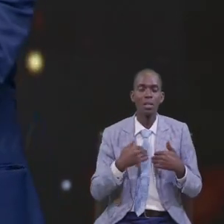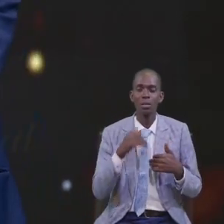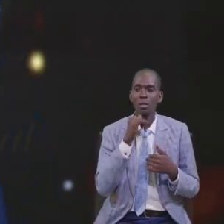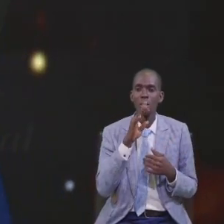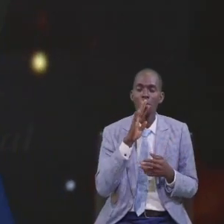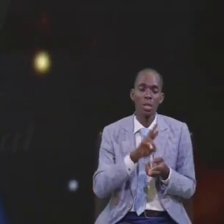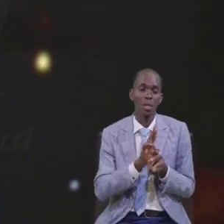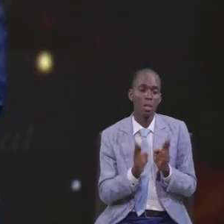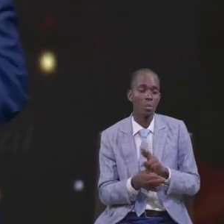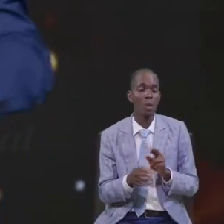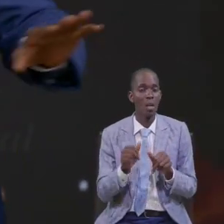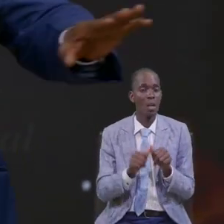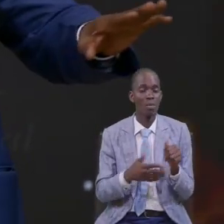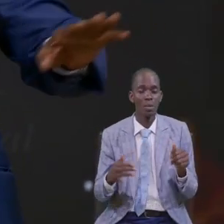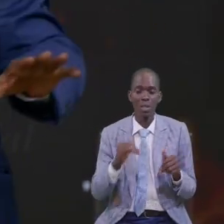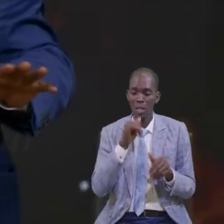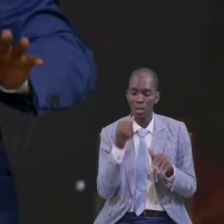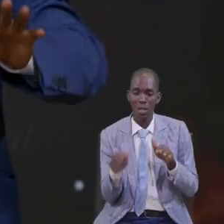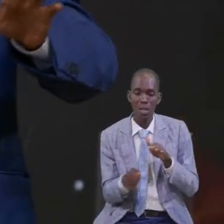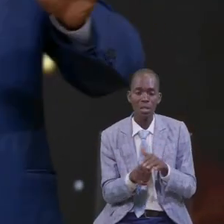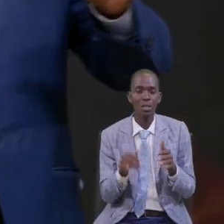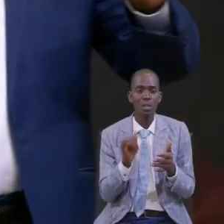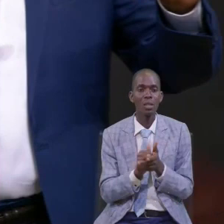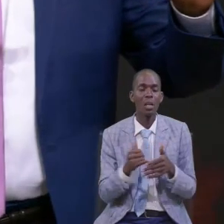repented of, everything hidden